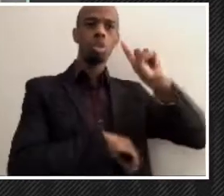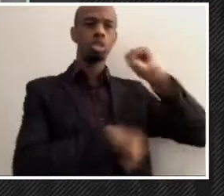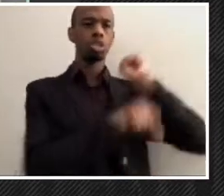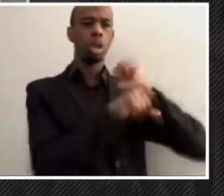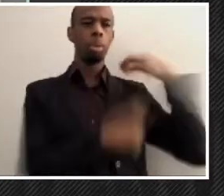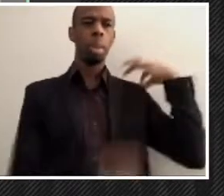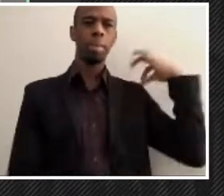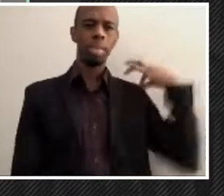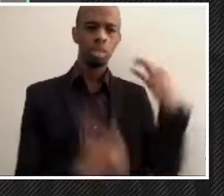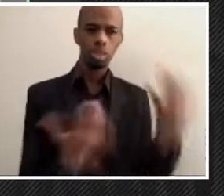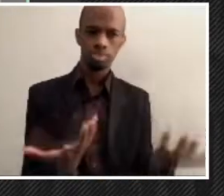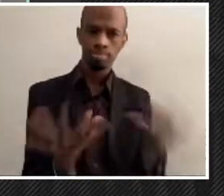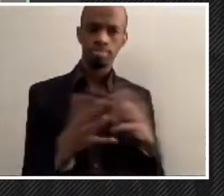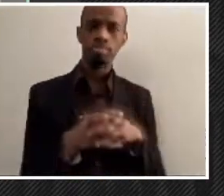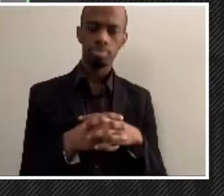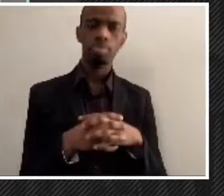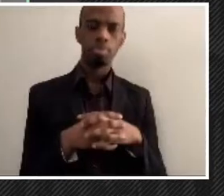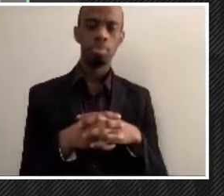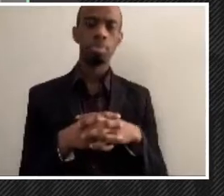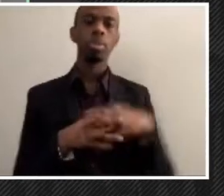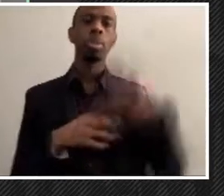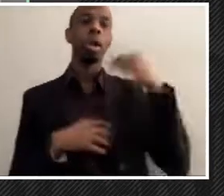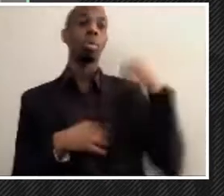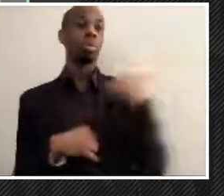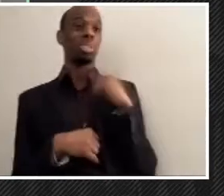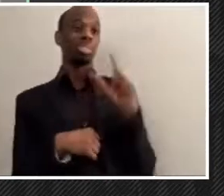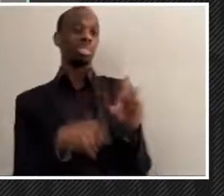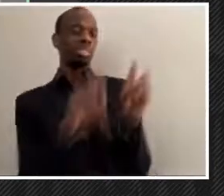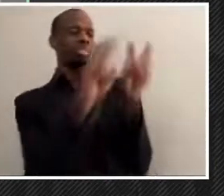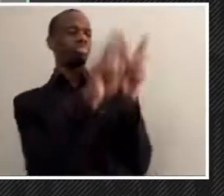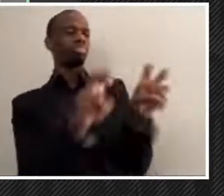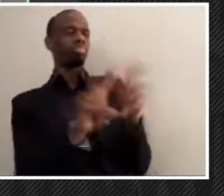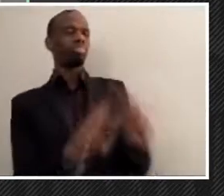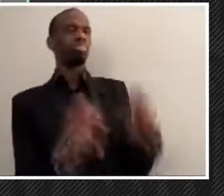the importance of having 5 years work experience at JD